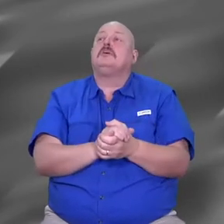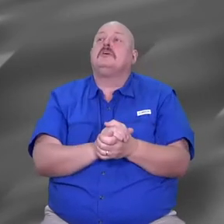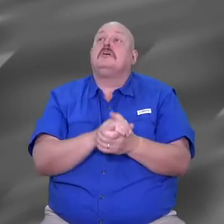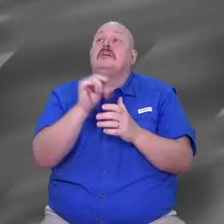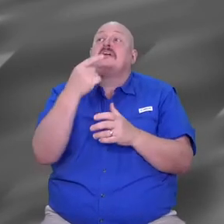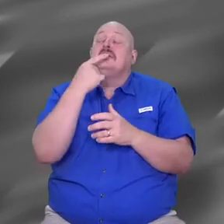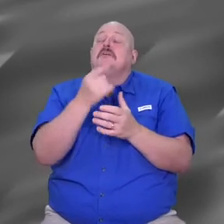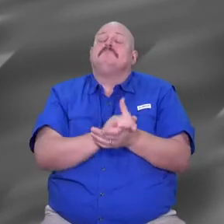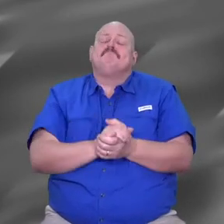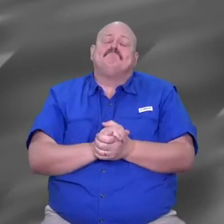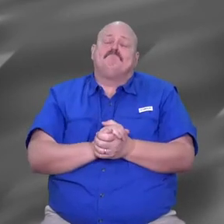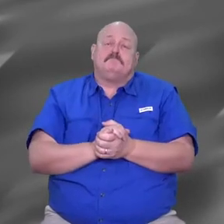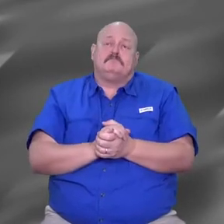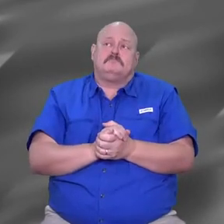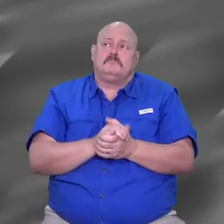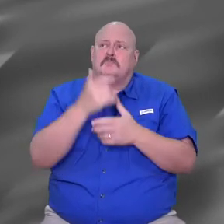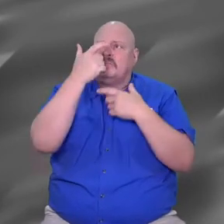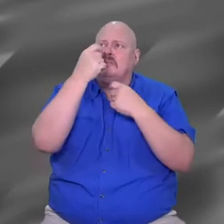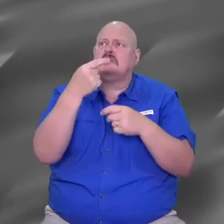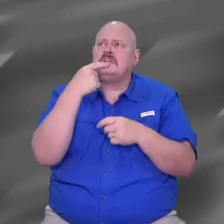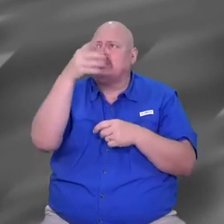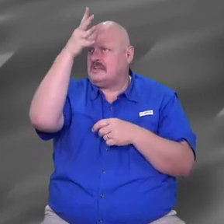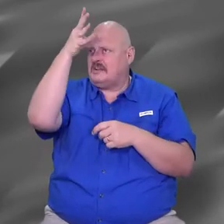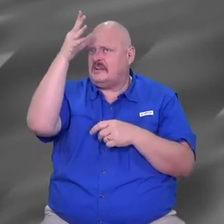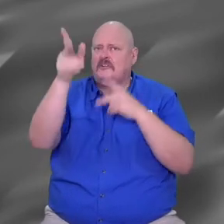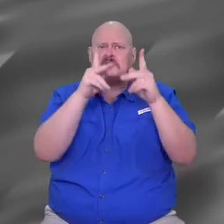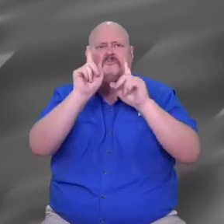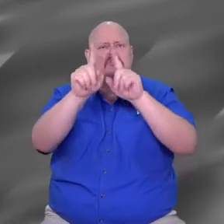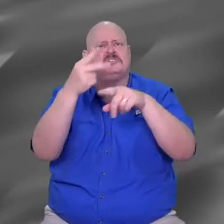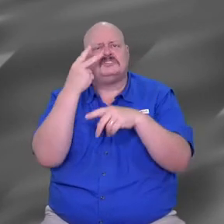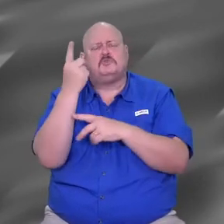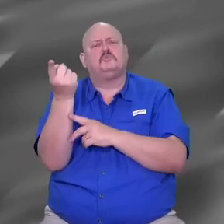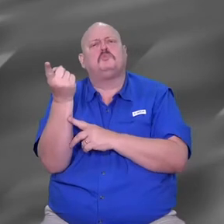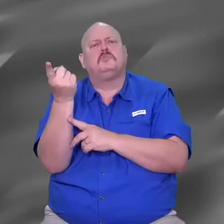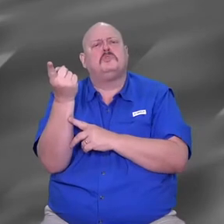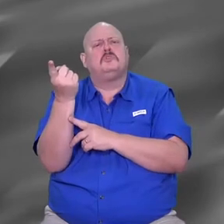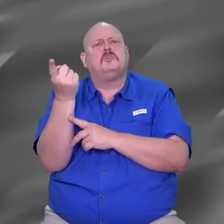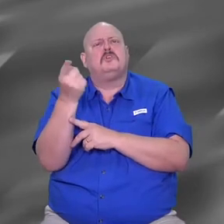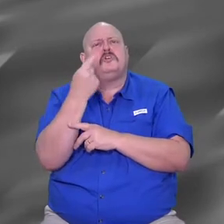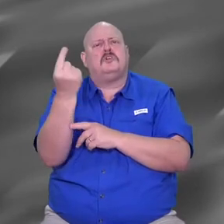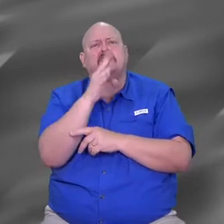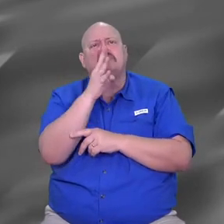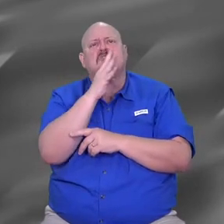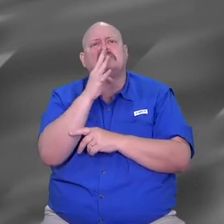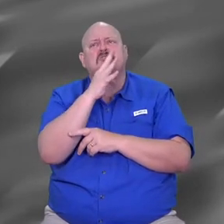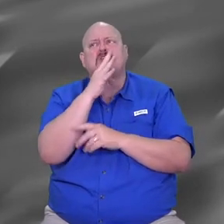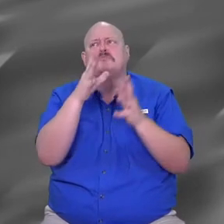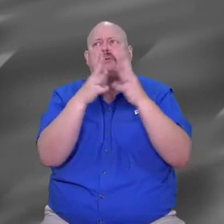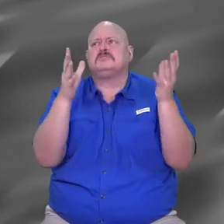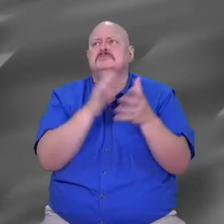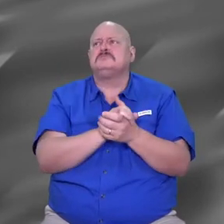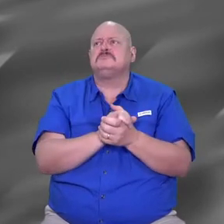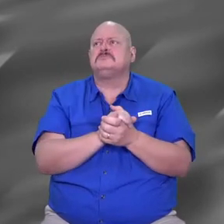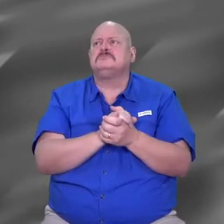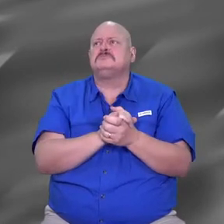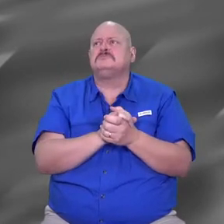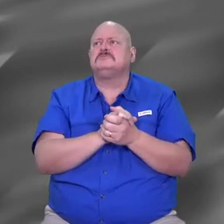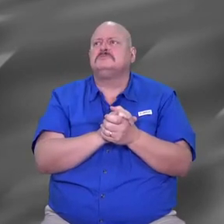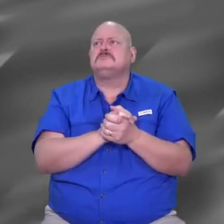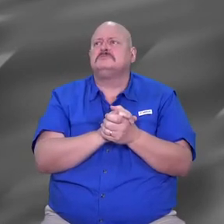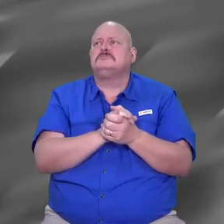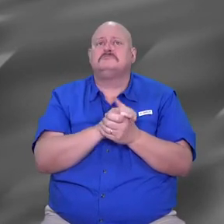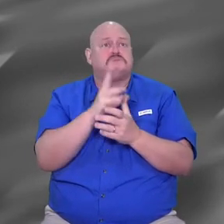being said, it was interesting. He said, Dad, he said, when people come to see you, do you ever talk much?